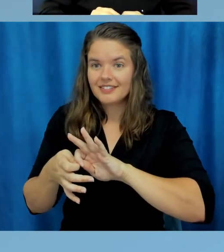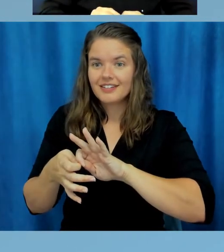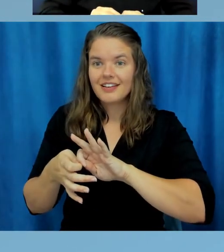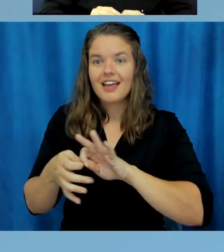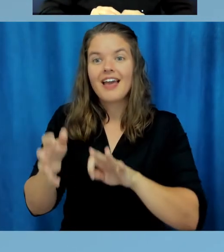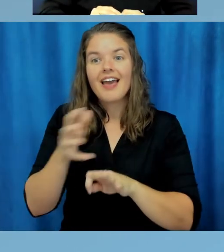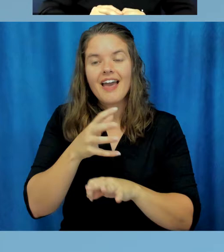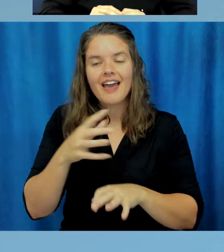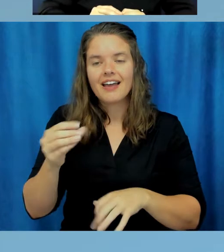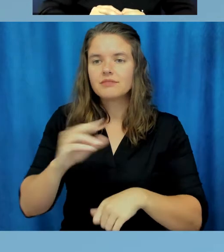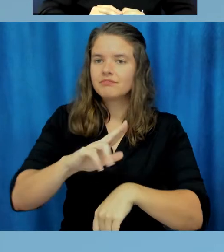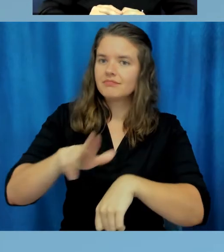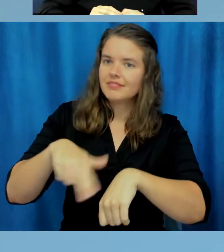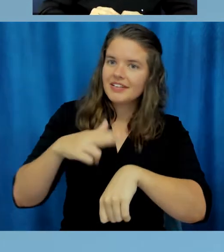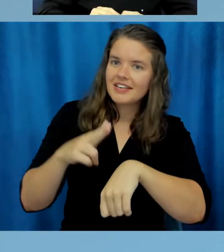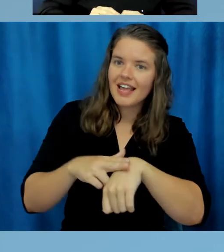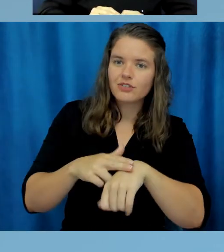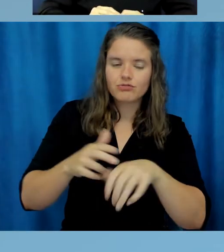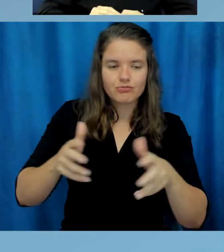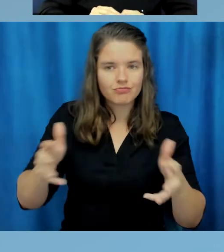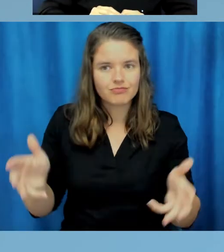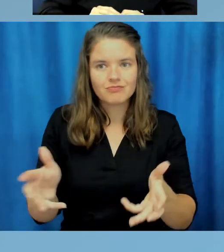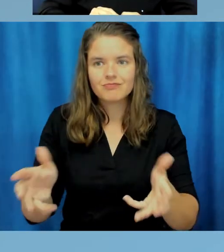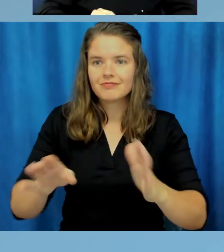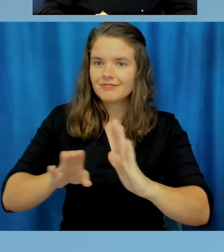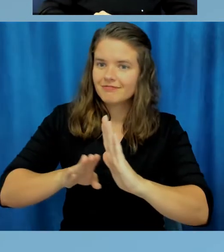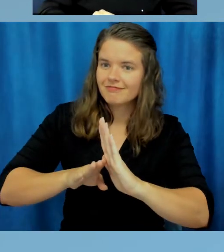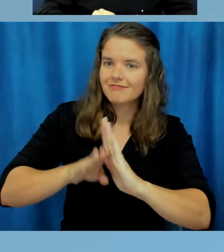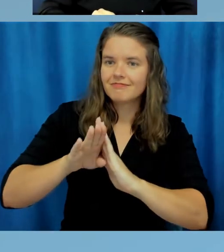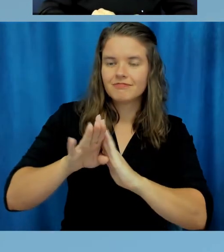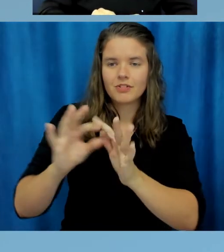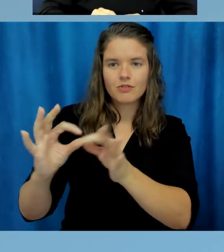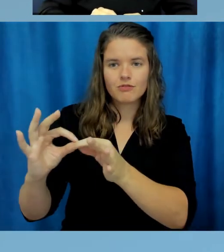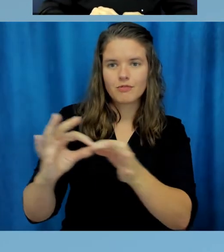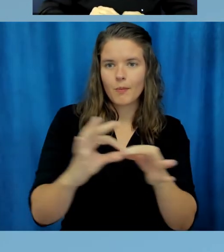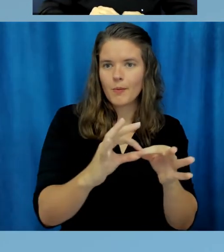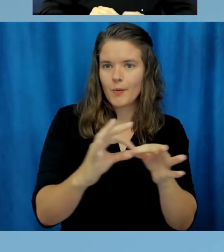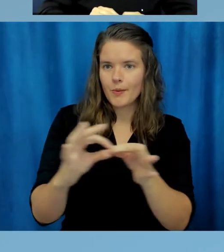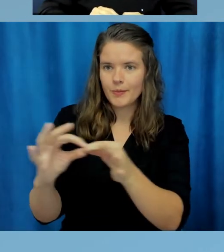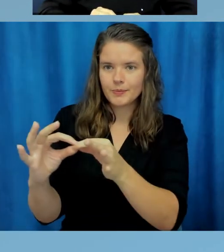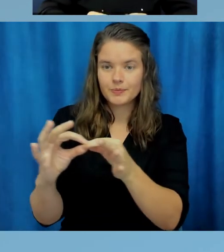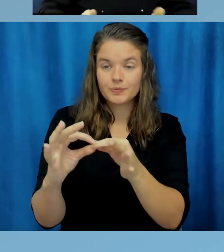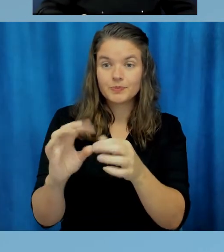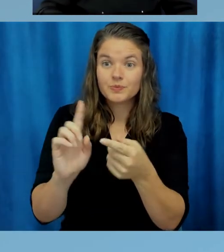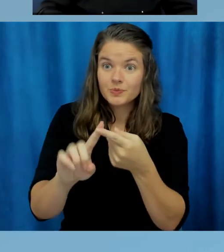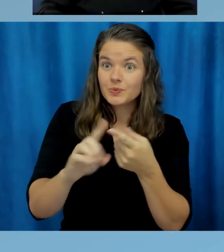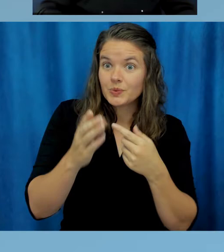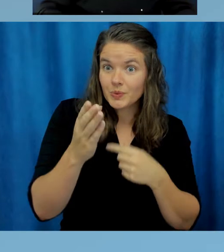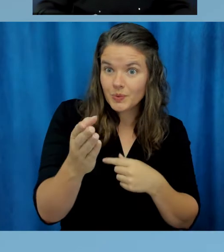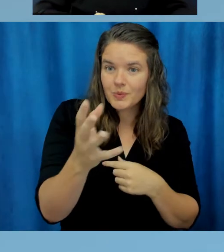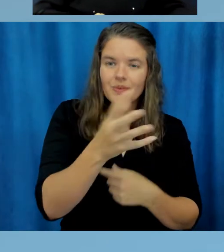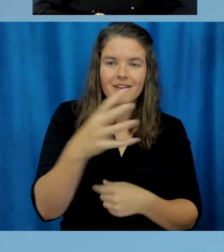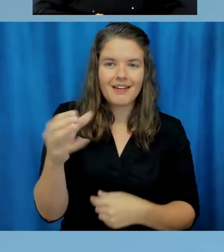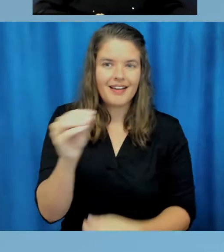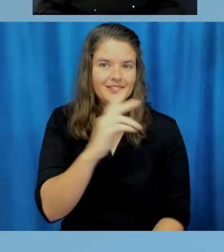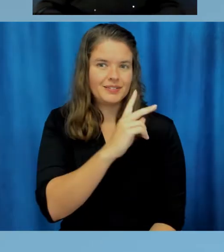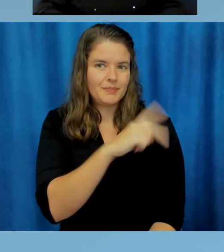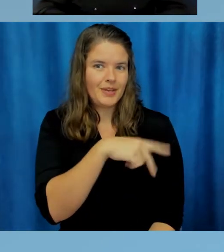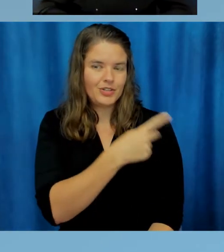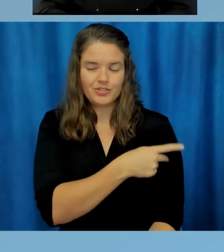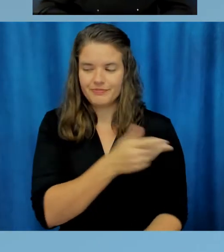interpret that, and that naturally fosters the development of rapport to you and to the